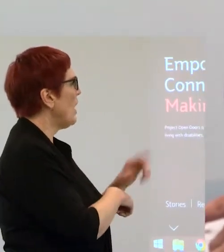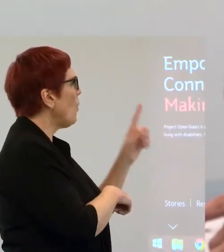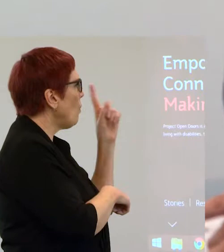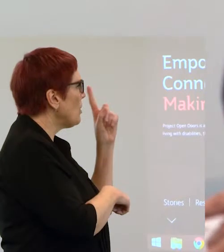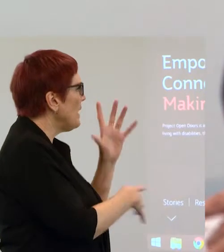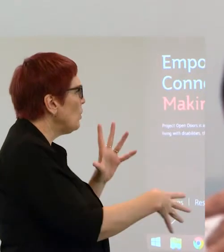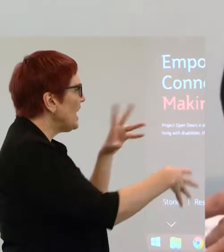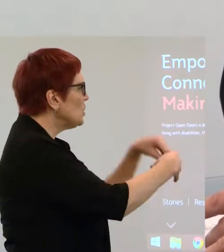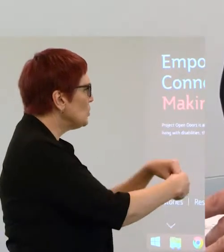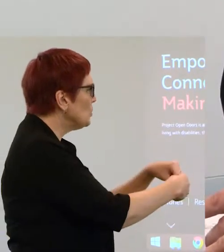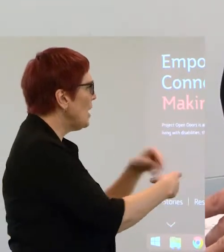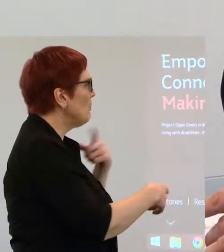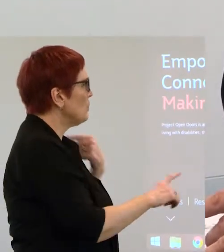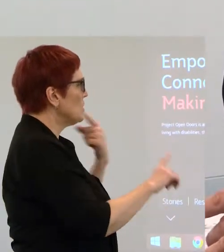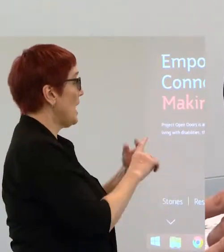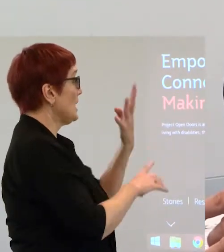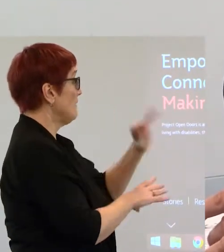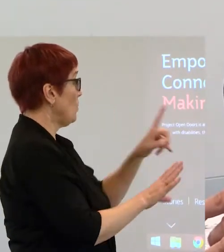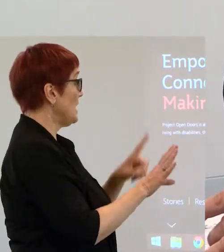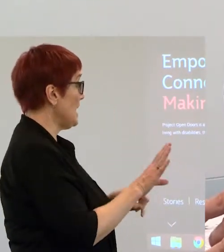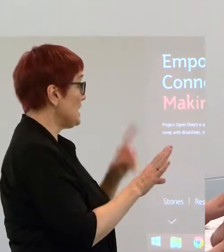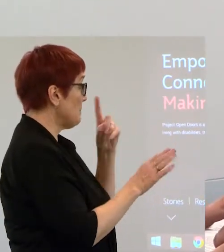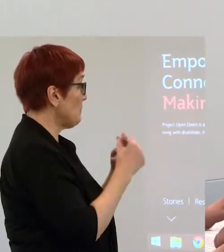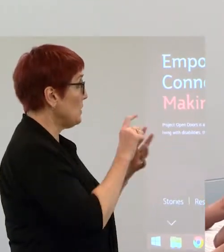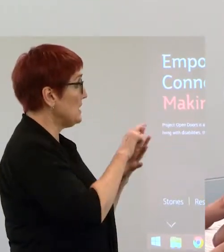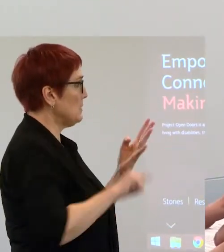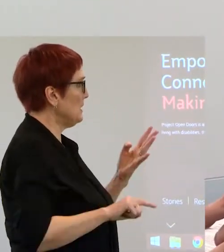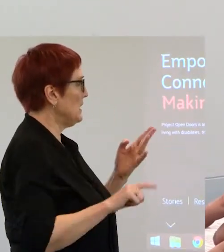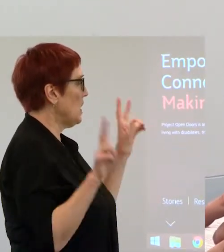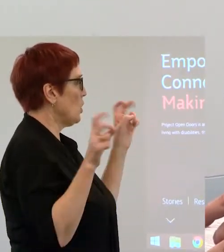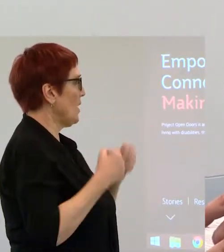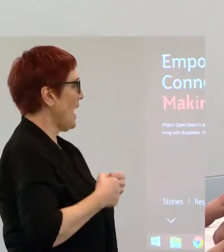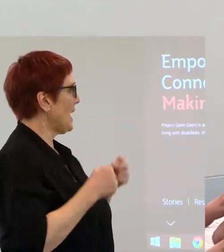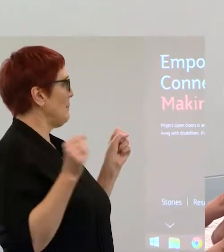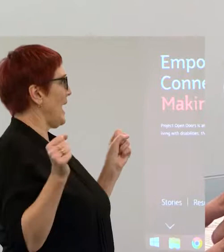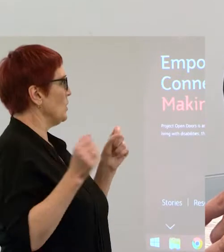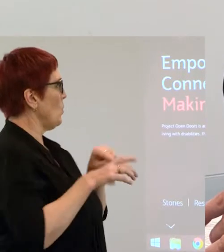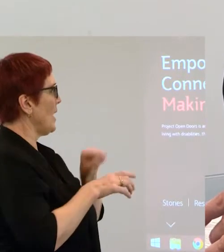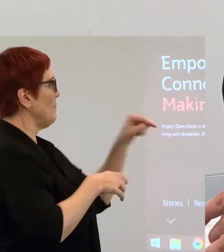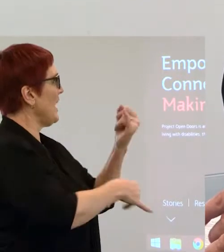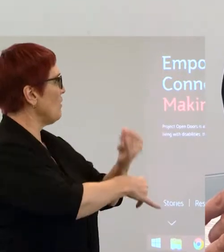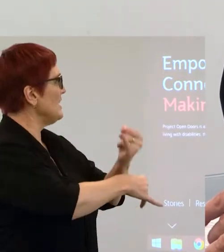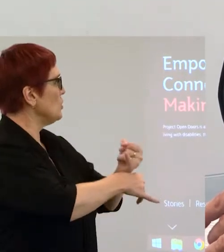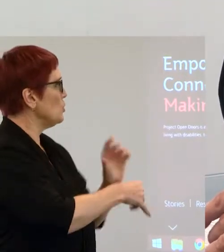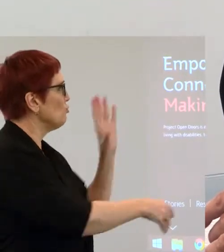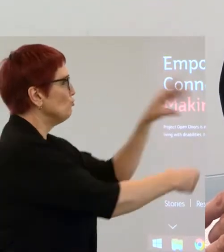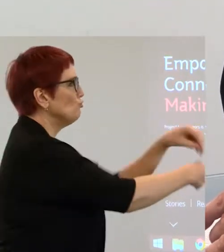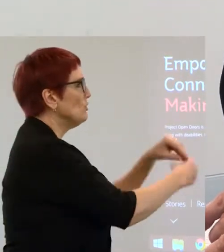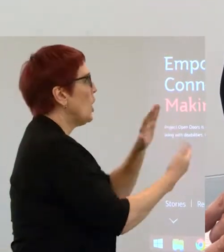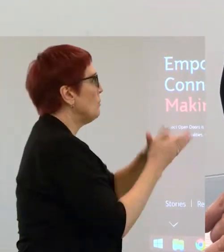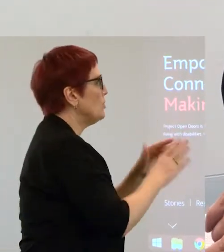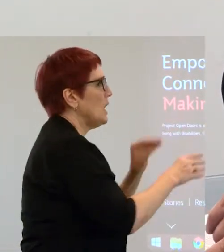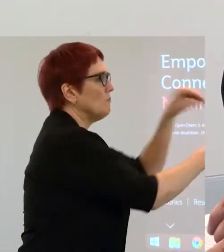getting into? Because the last 40 years, people with disabilities have been coming out of institutions, out into the community, and